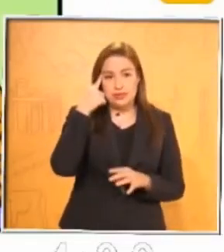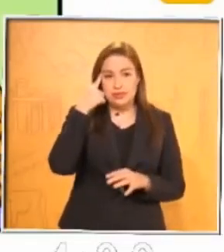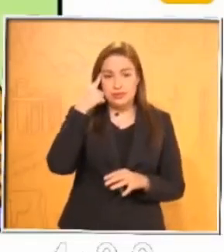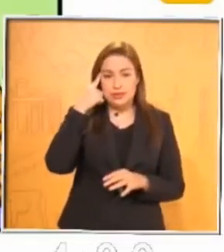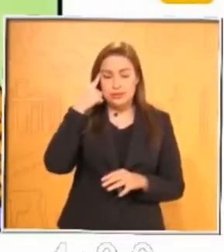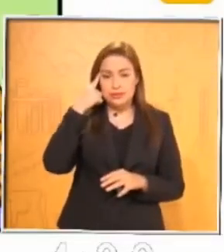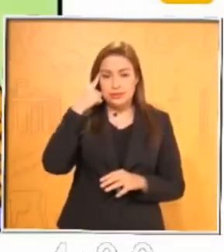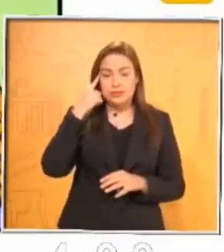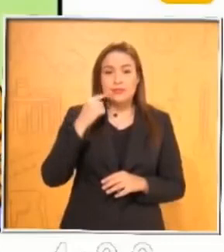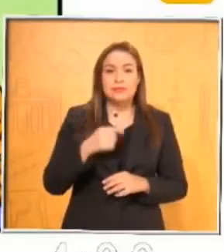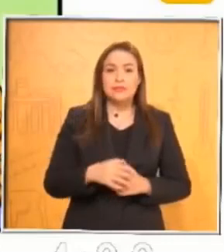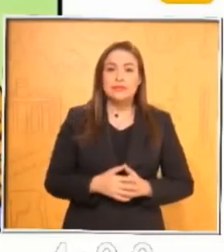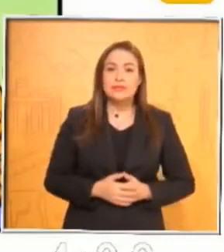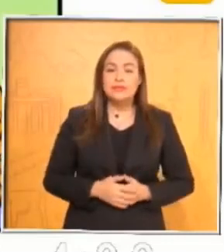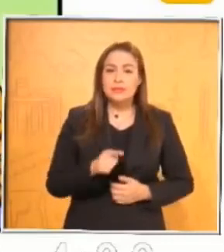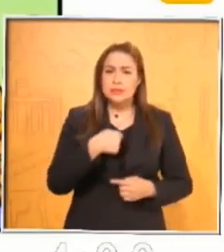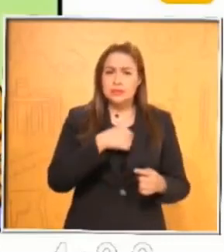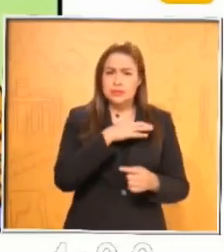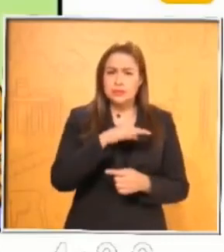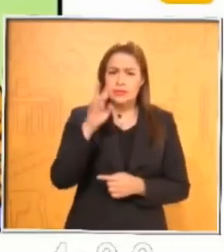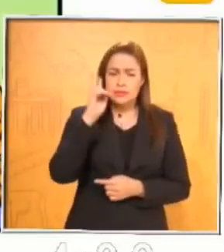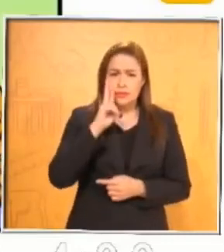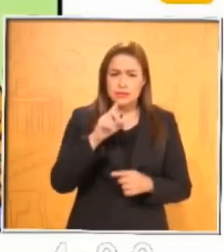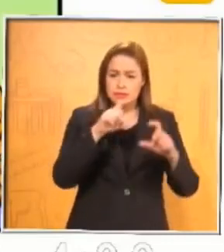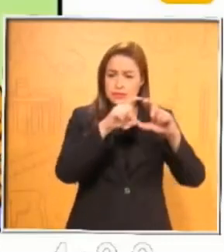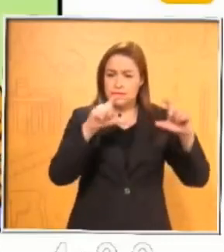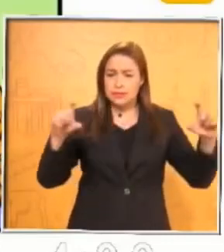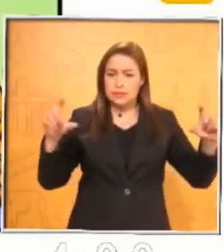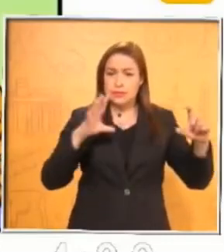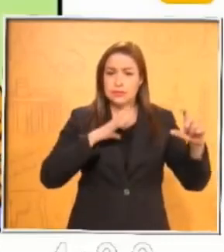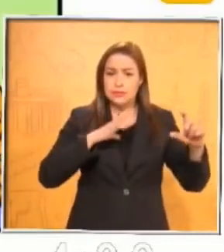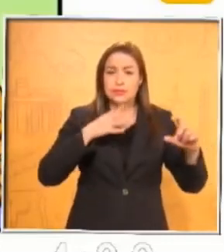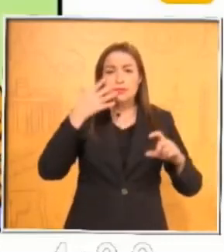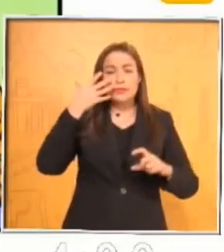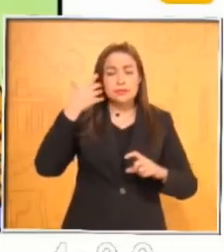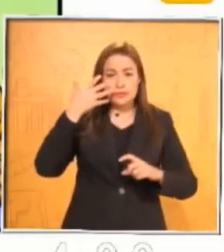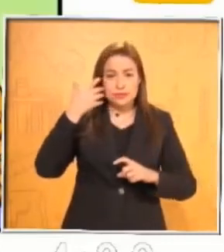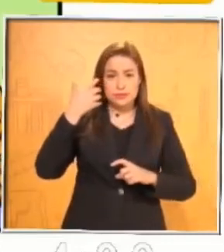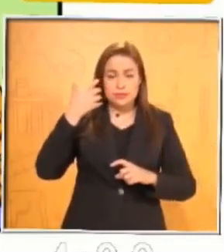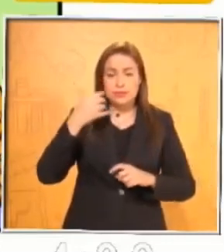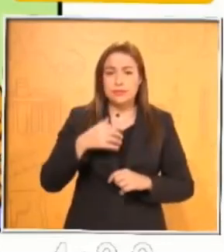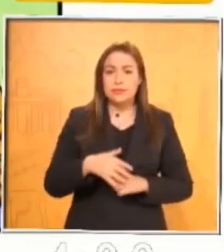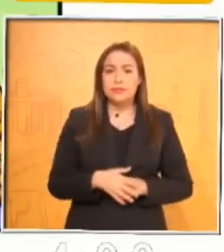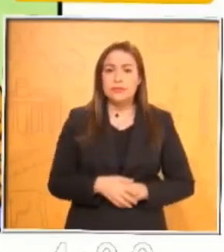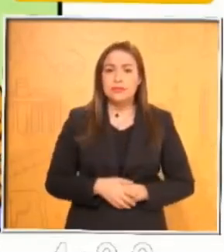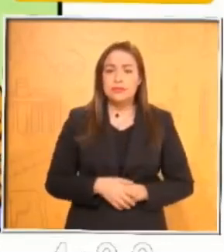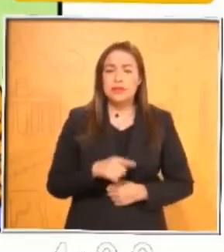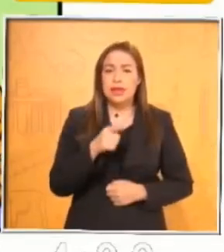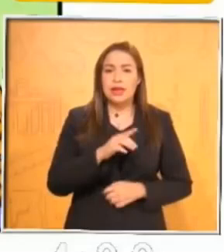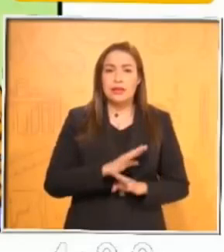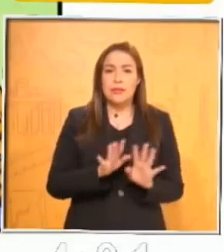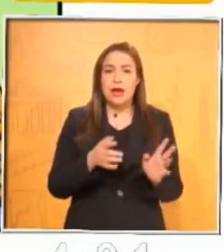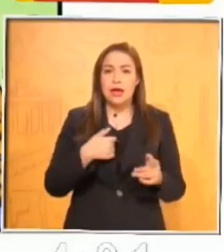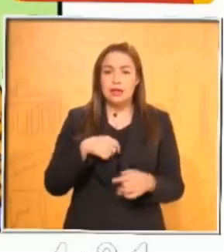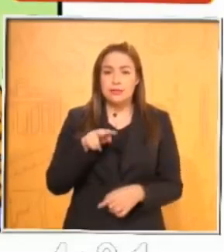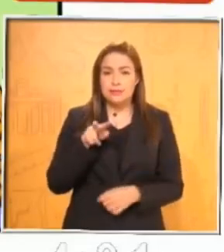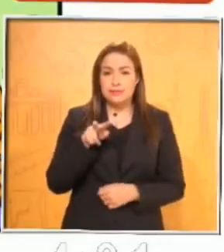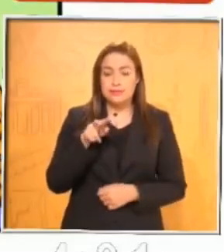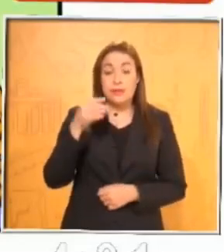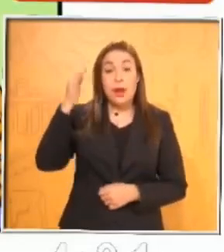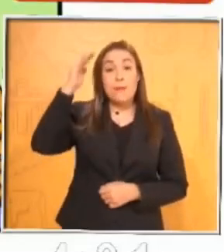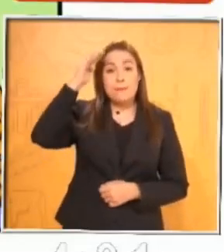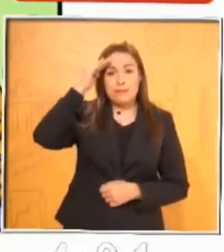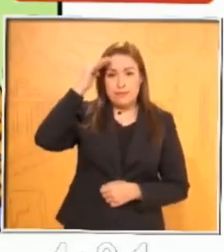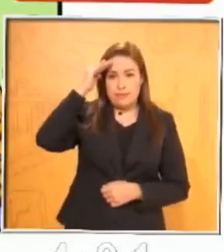panel where is Garfield. He is thinking in that moment. He is thinking, it had